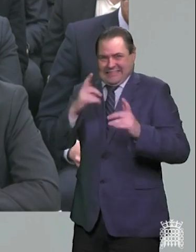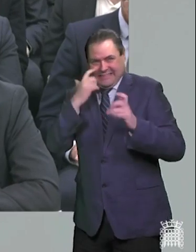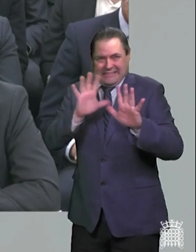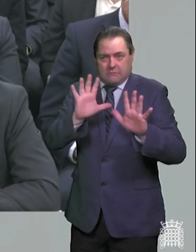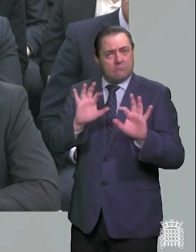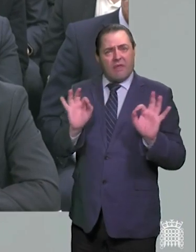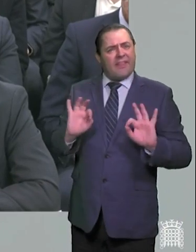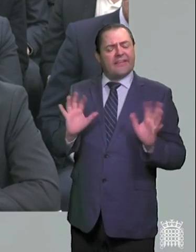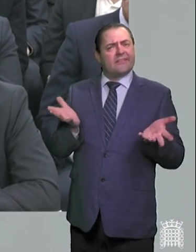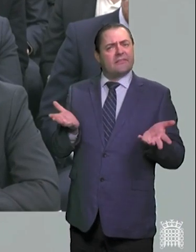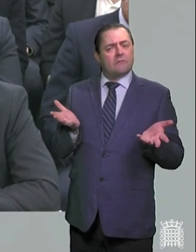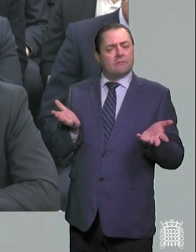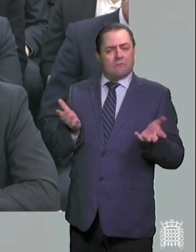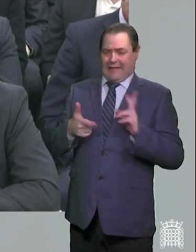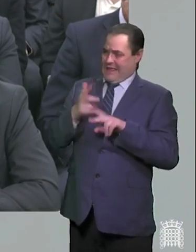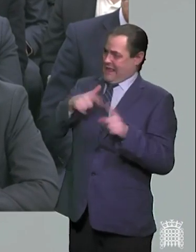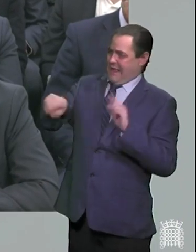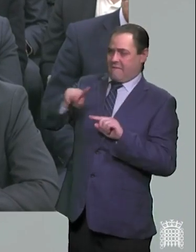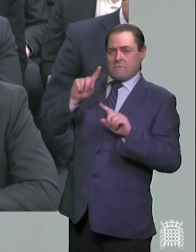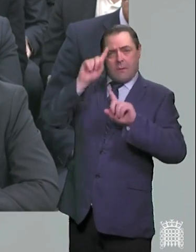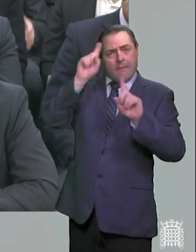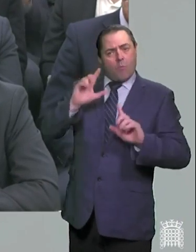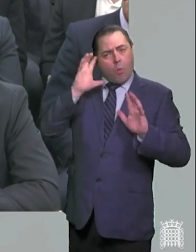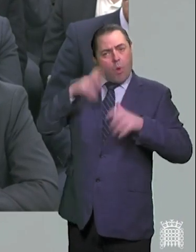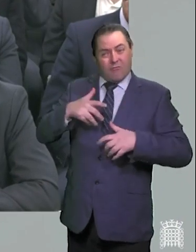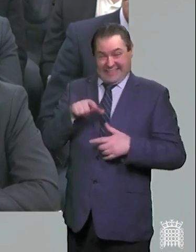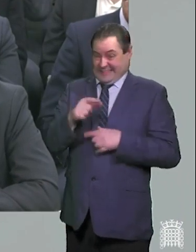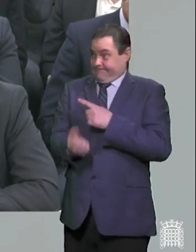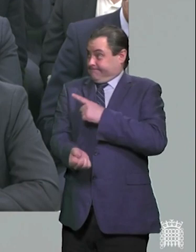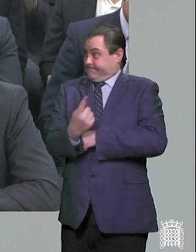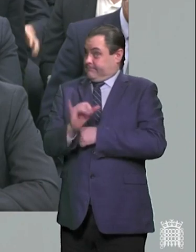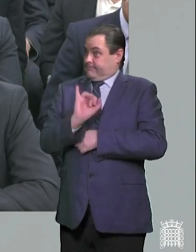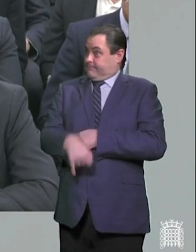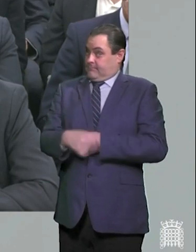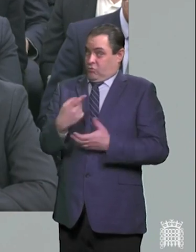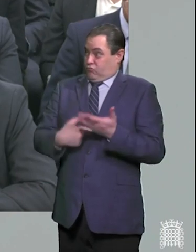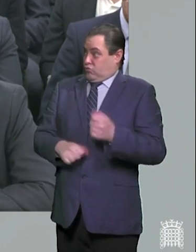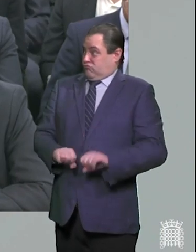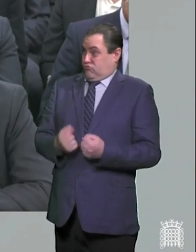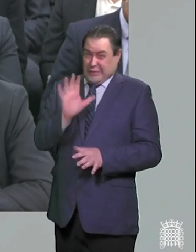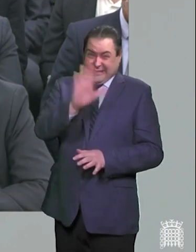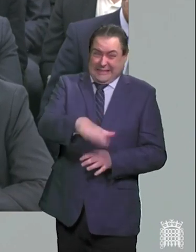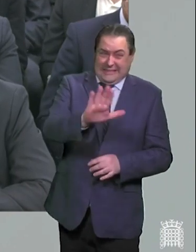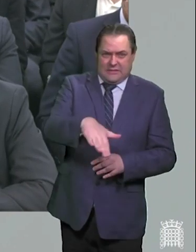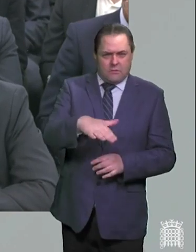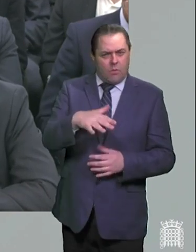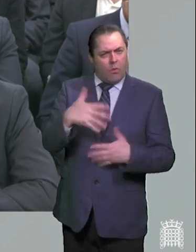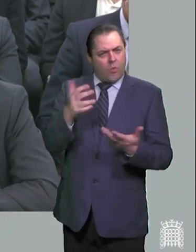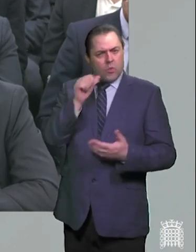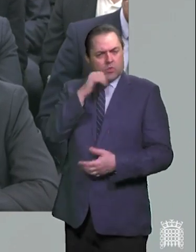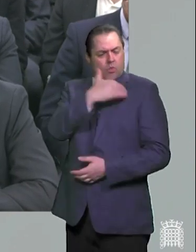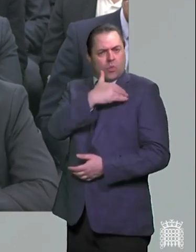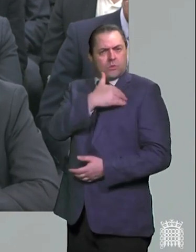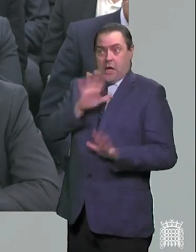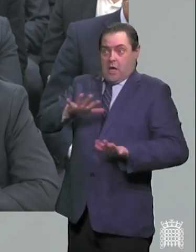there had been such anxiety about a rule-breaking event at number 10, it would unquestionably have been